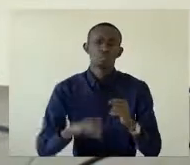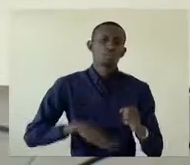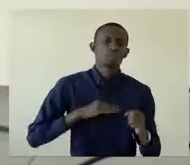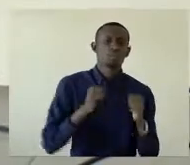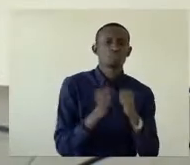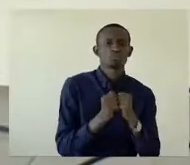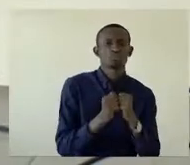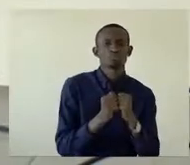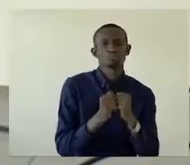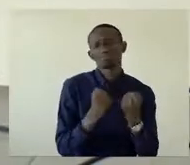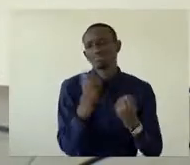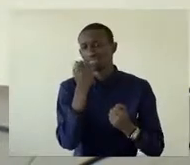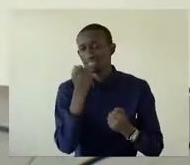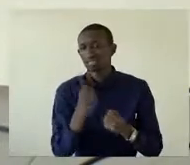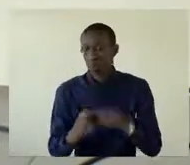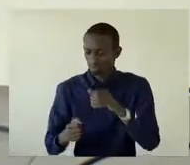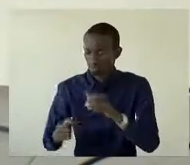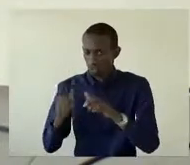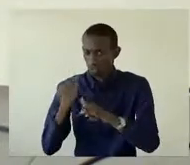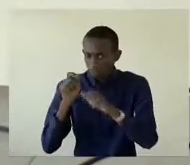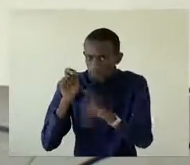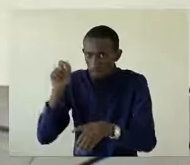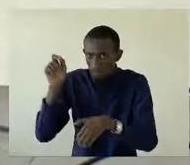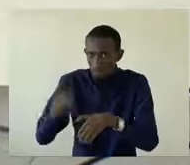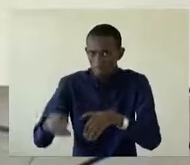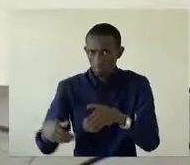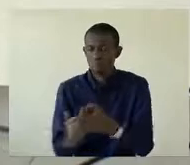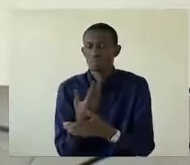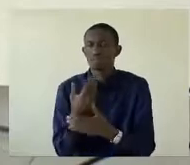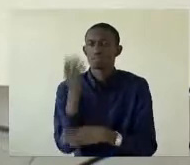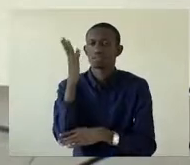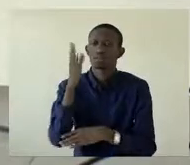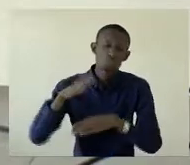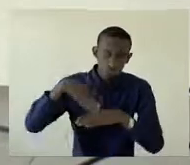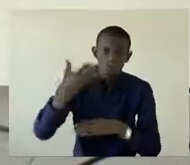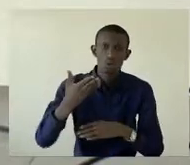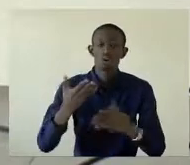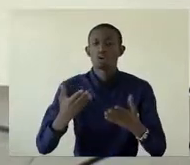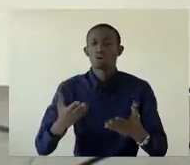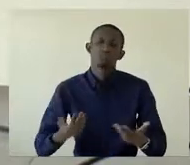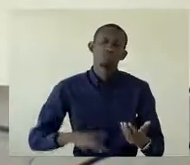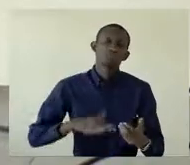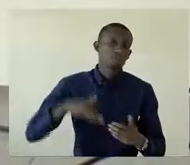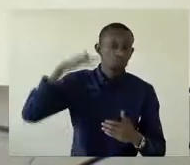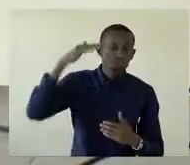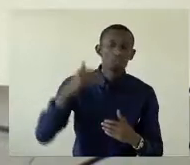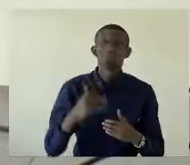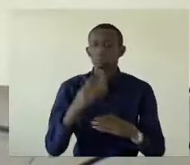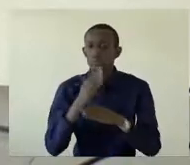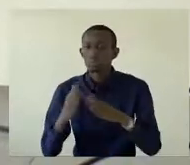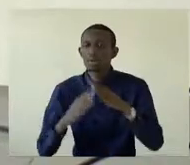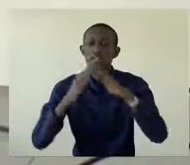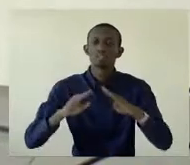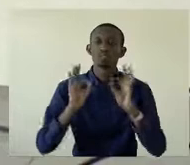30 or 40, when you're going to have your good house, you actually have the best wood from where you can have your construction. So